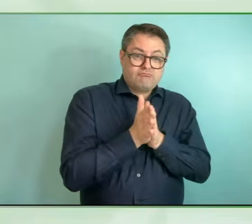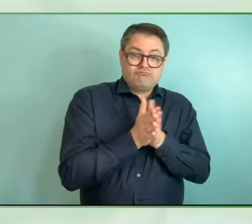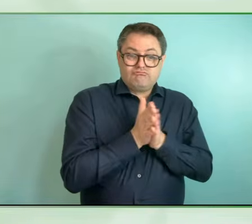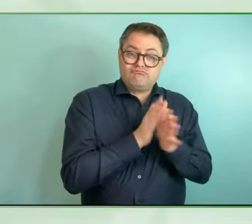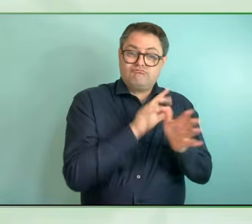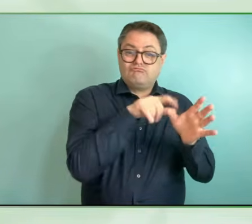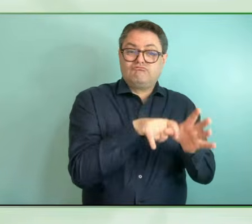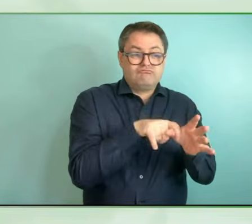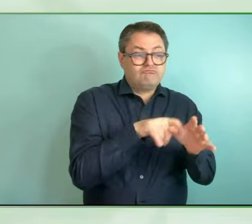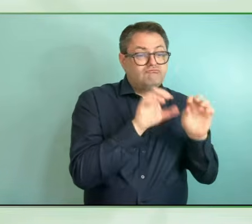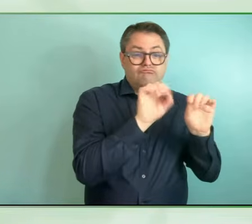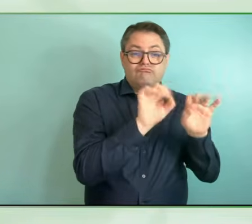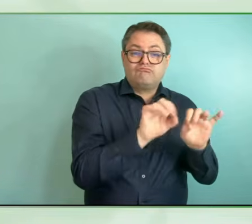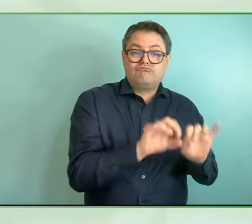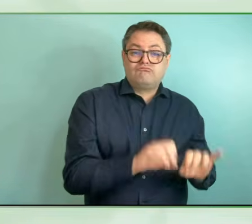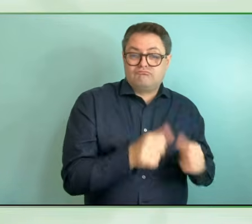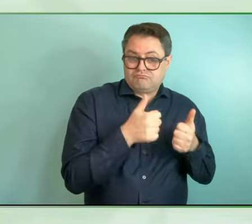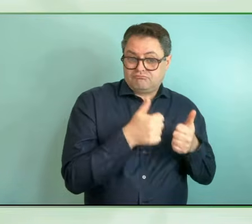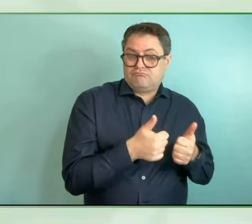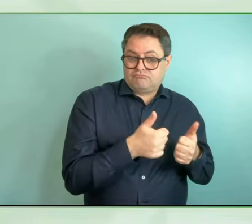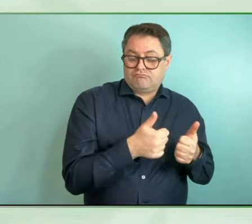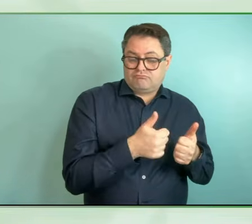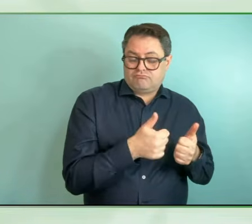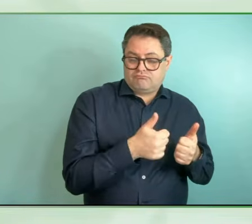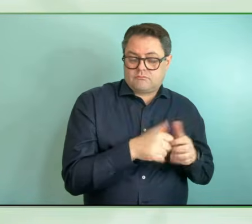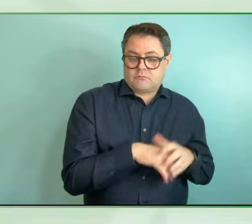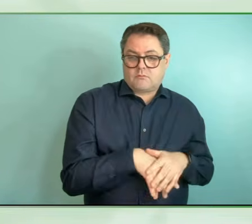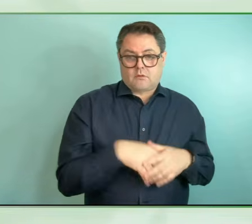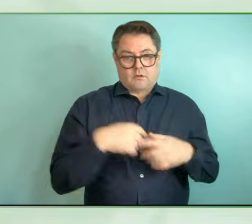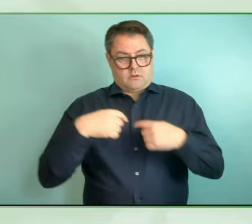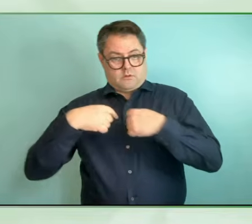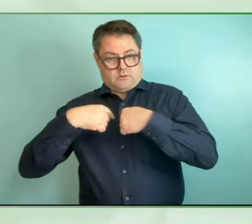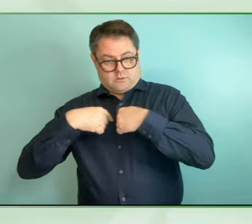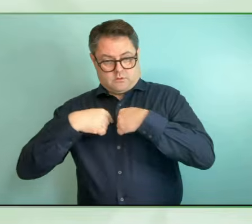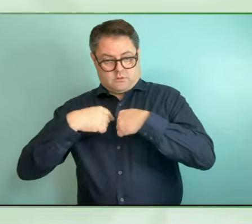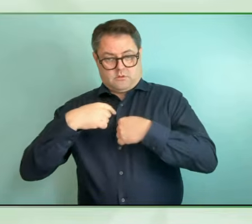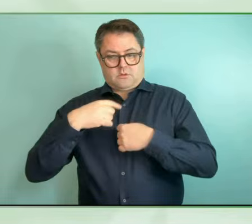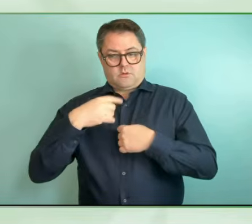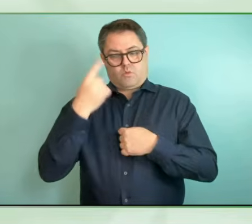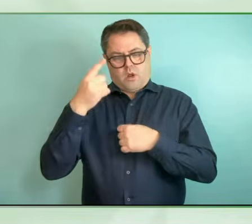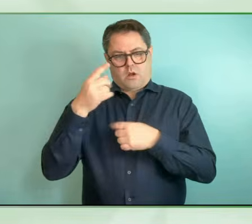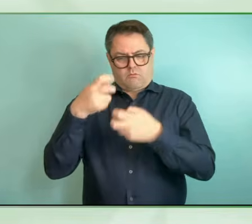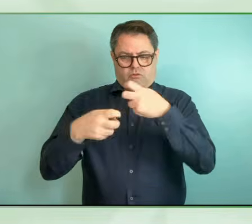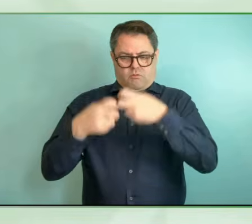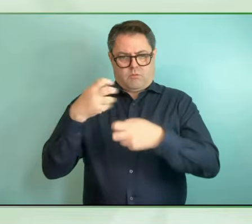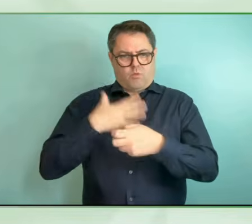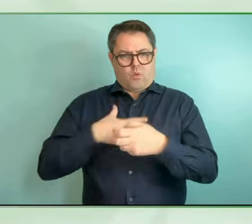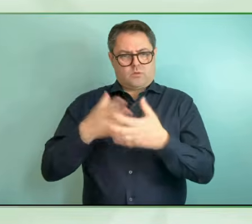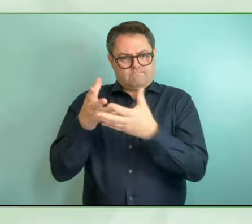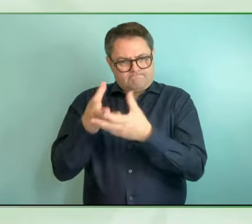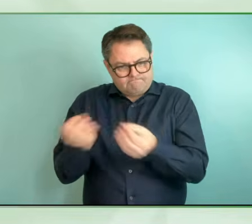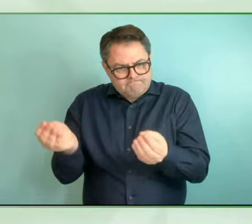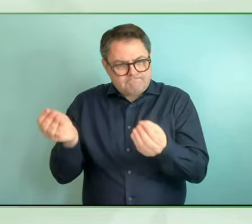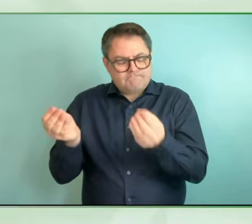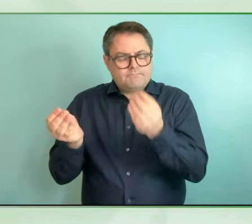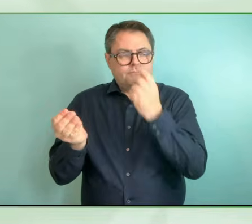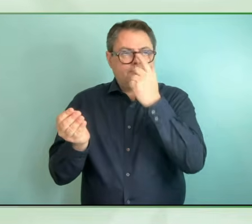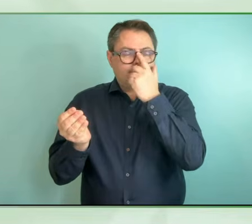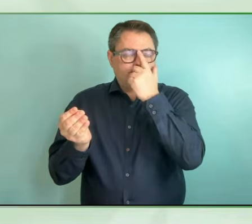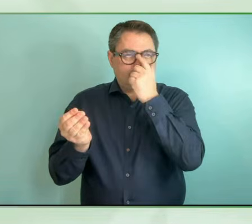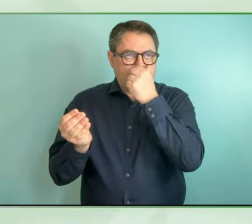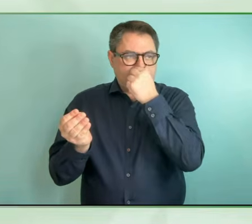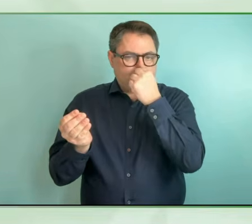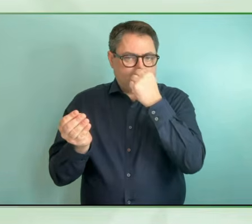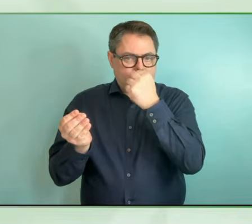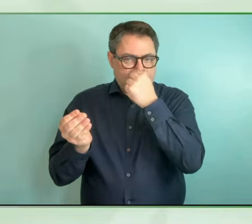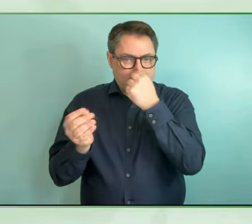The problem that we actually wanted to solve, one of the problems we wanted to solve with this, is that we've been seeing